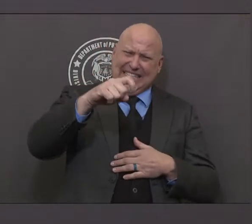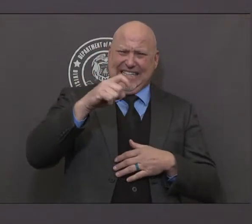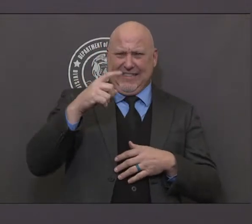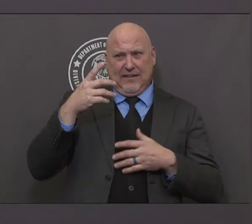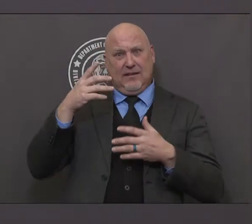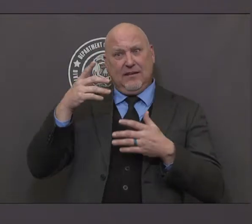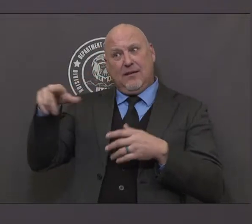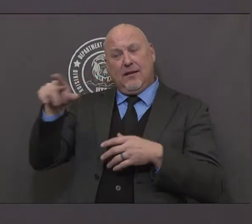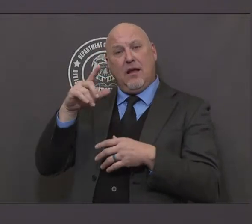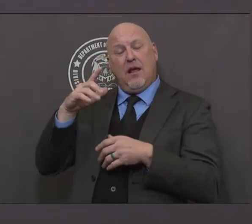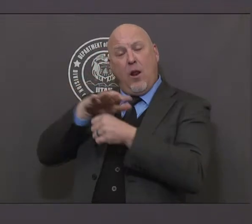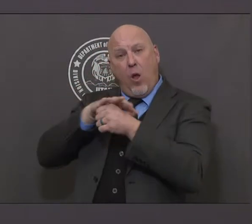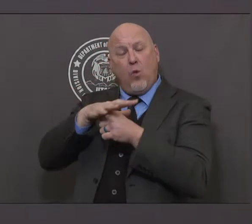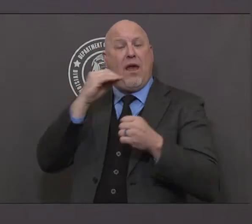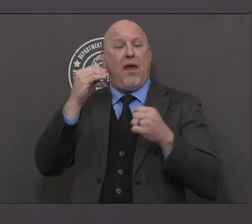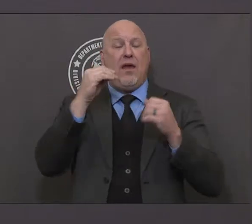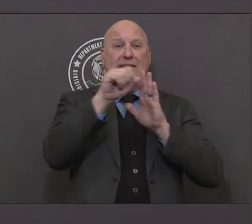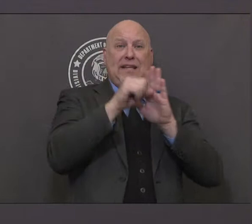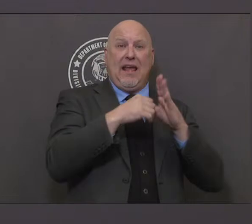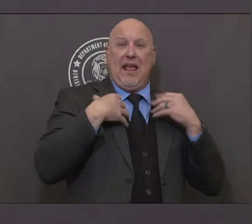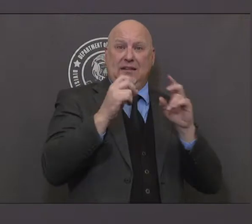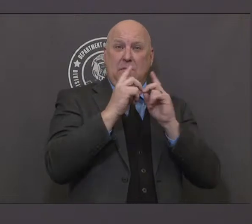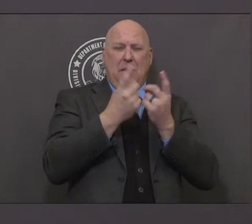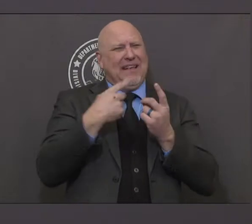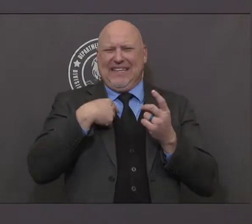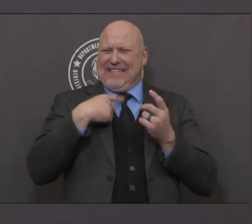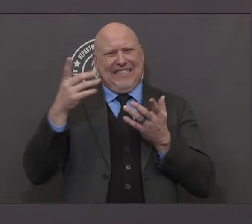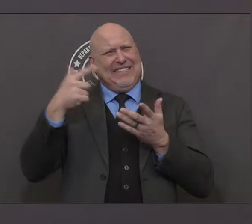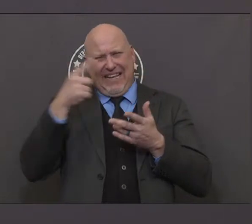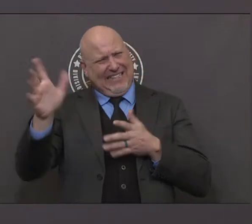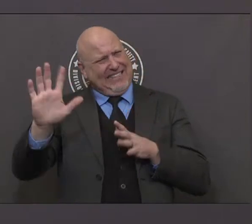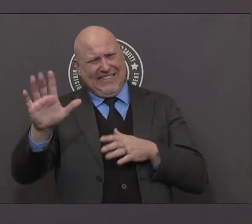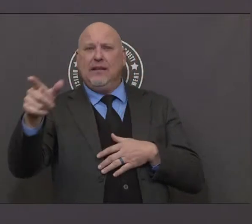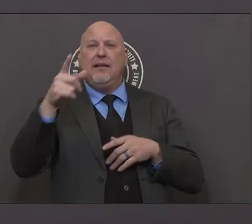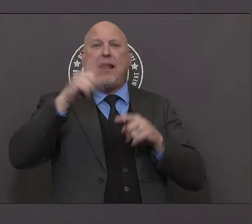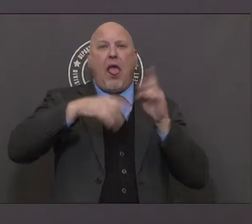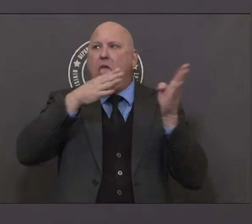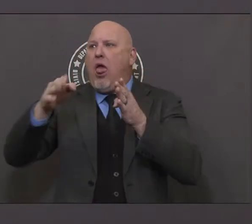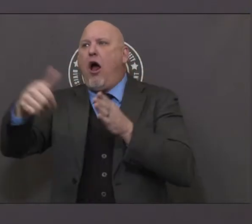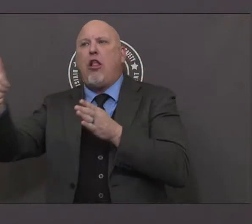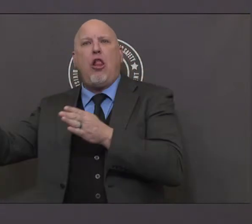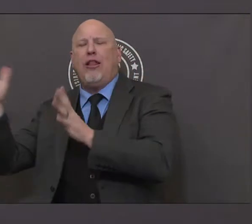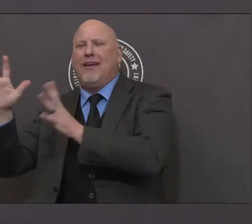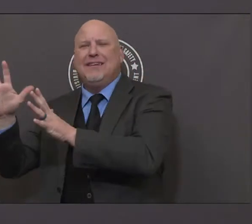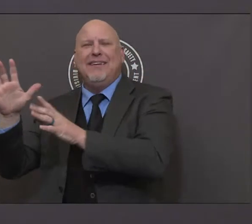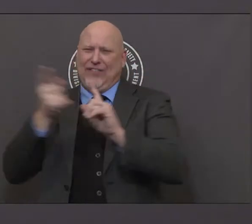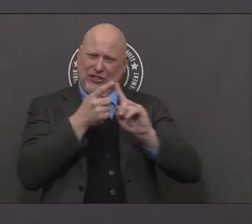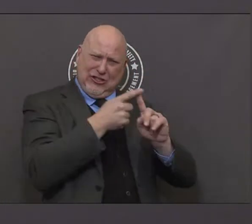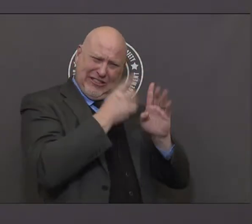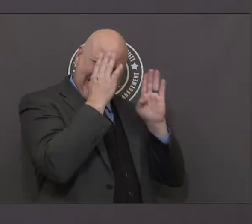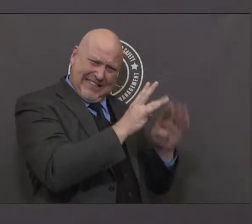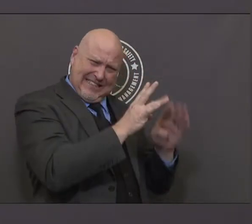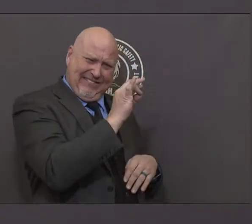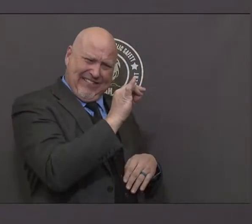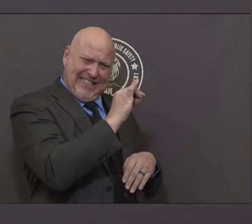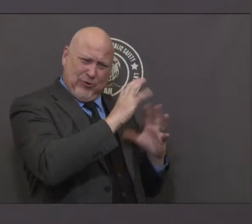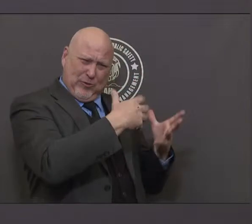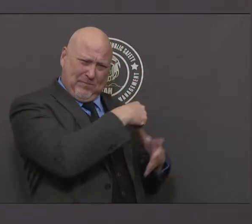and over. All of the information that Governor Cox discussed before this is on our website. So you can go to our